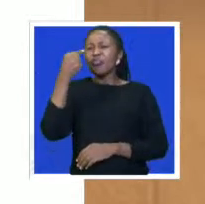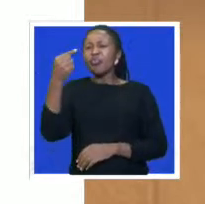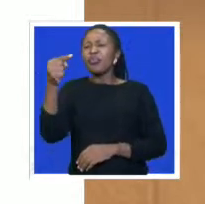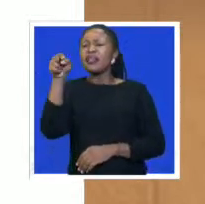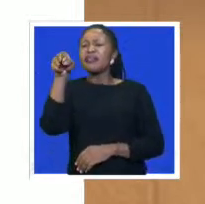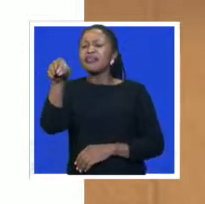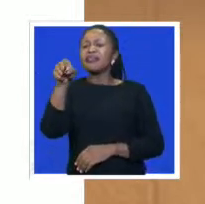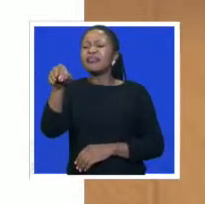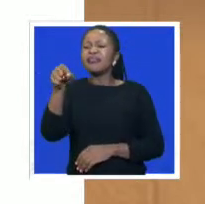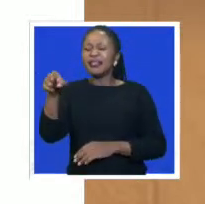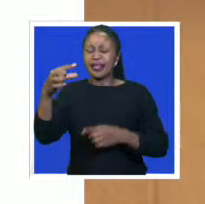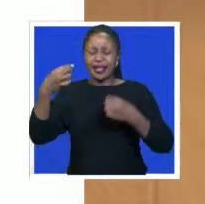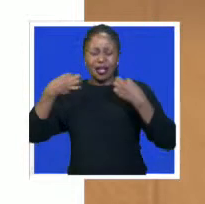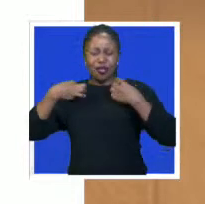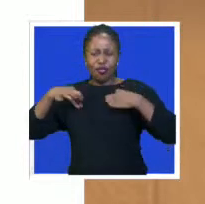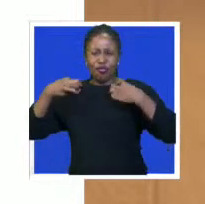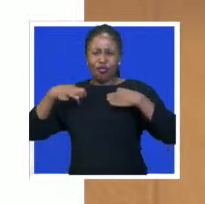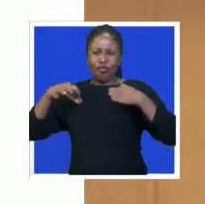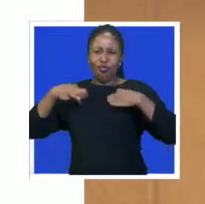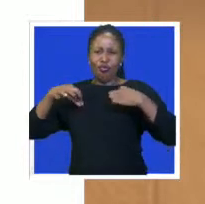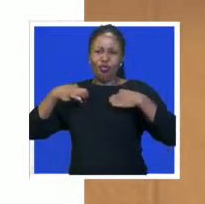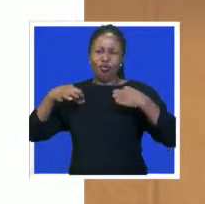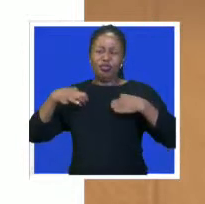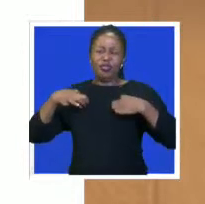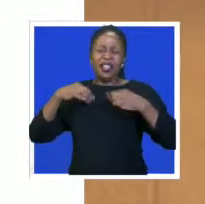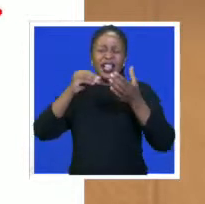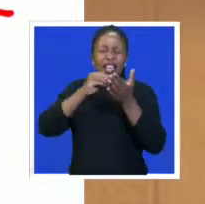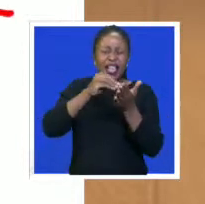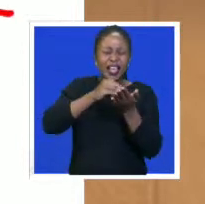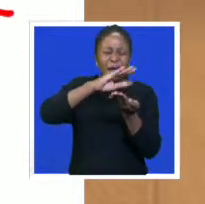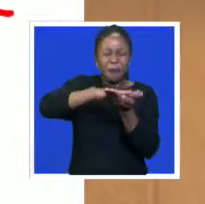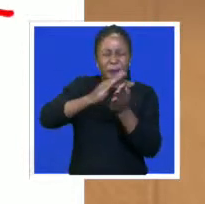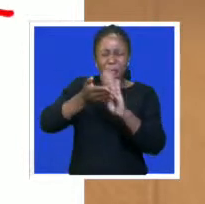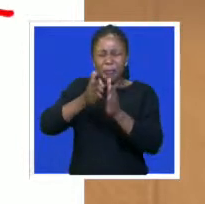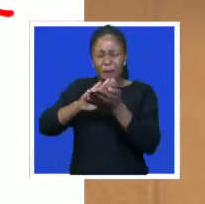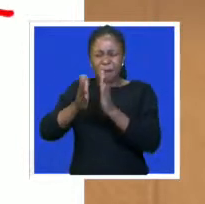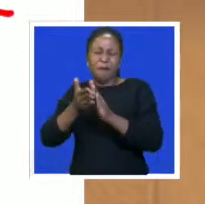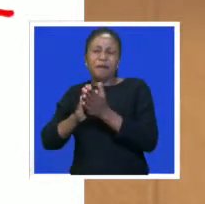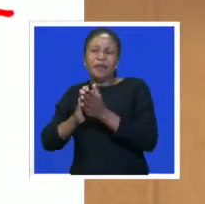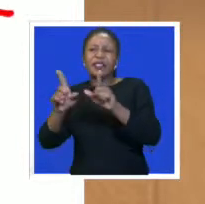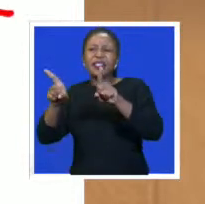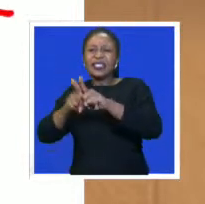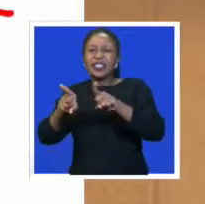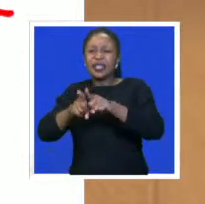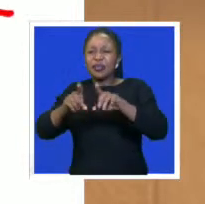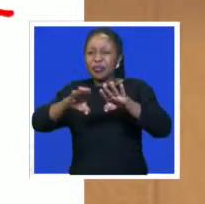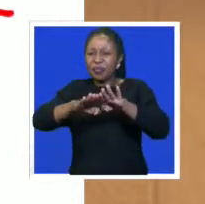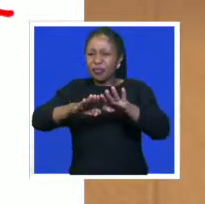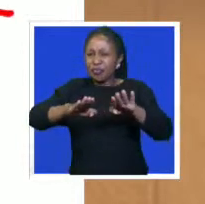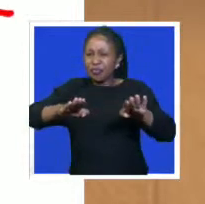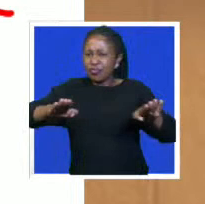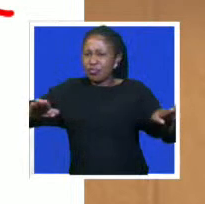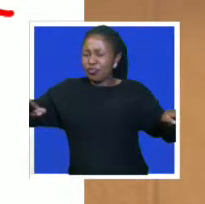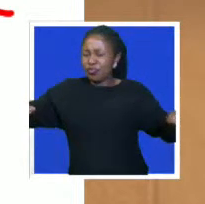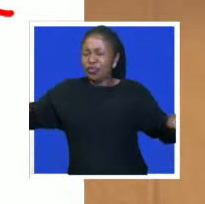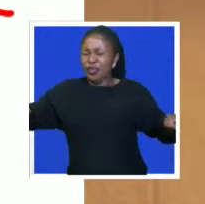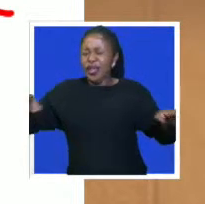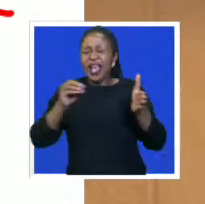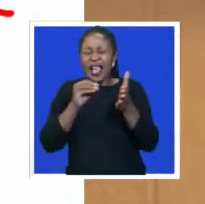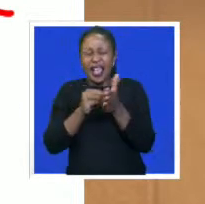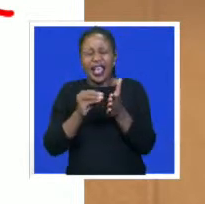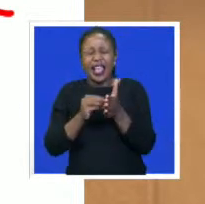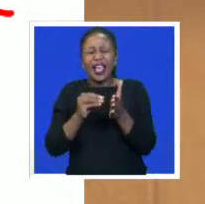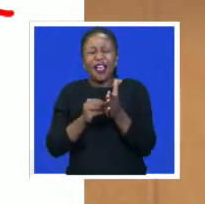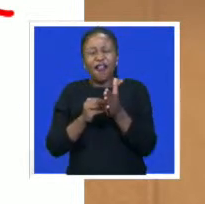cloth, under the large folds of which was stretched the long and stiffened body of